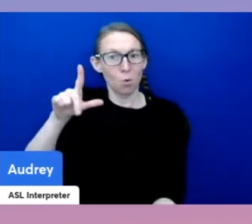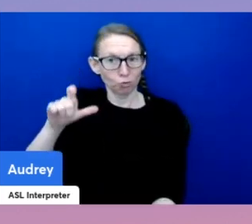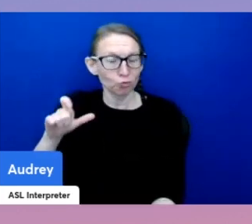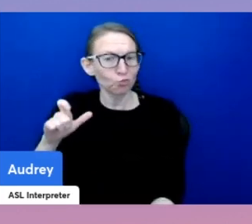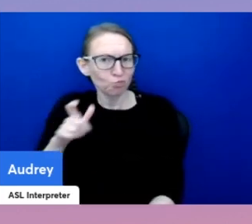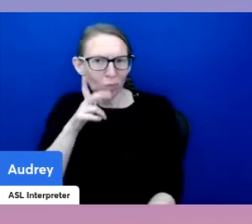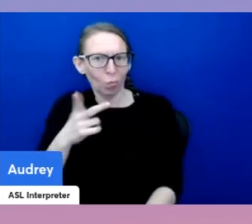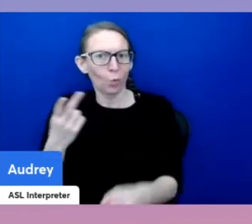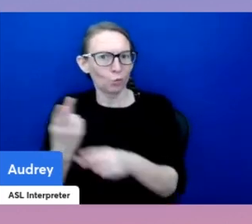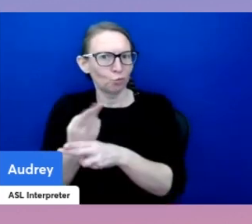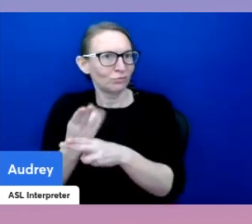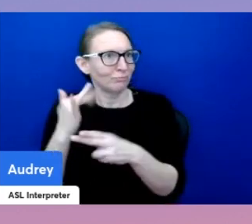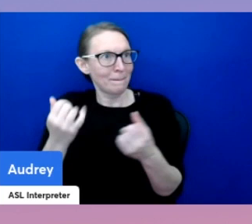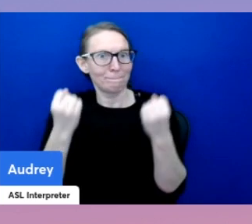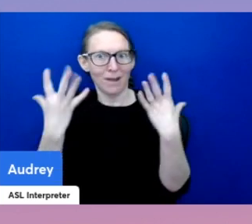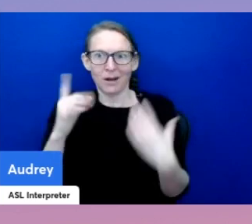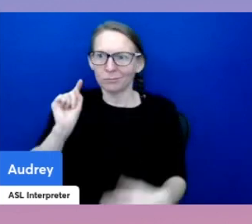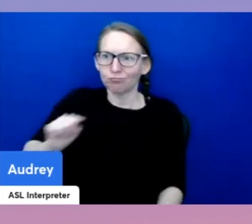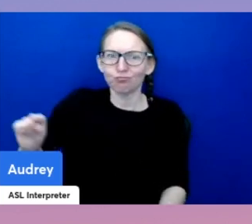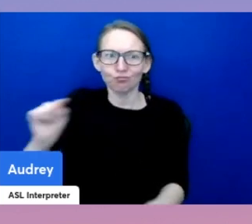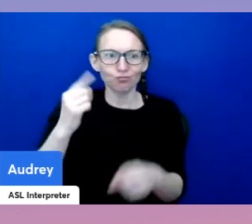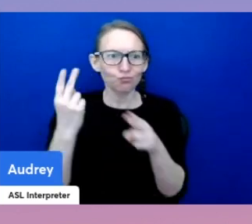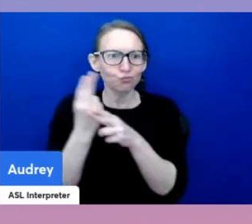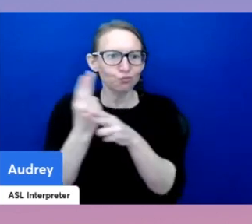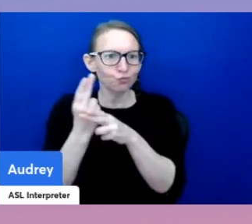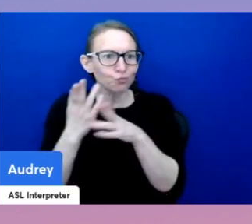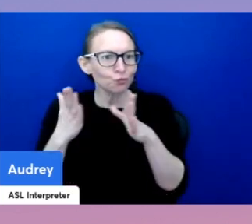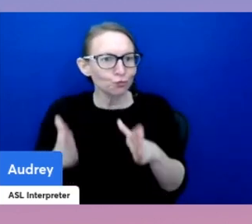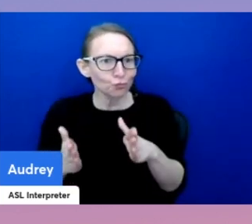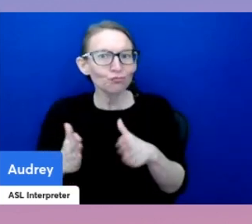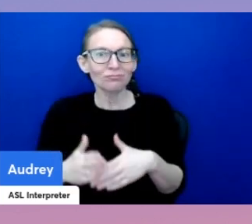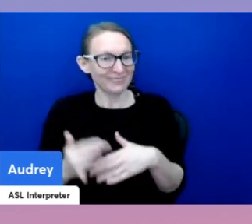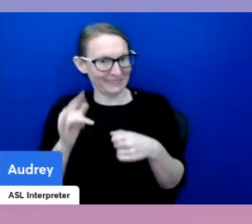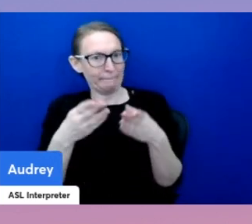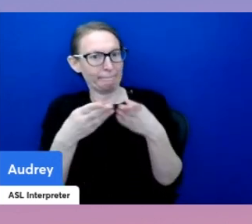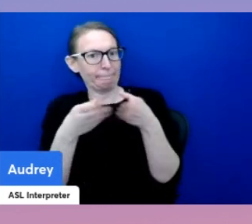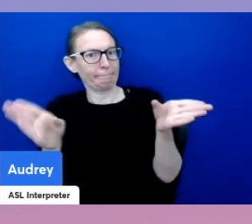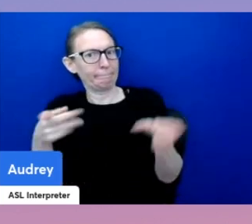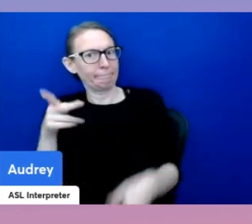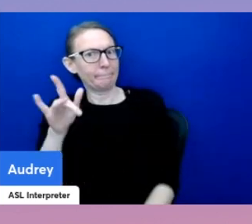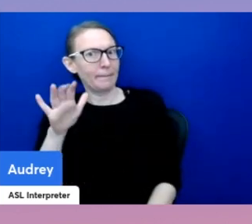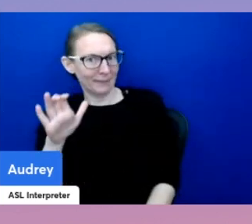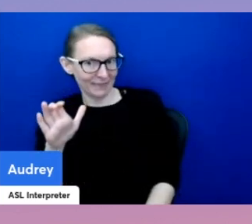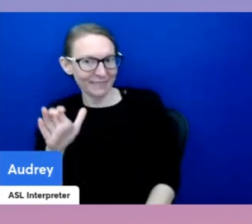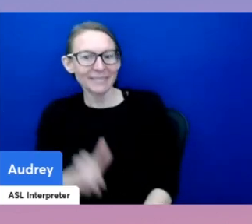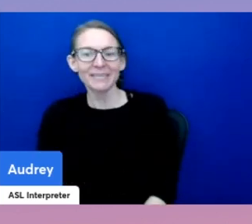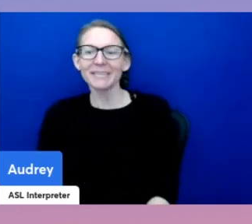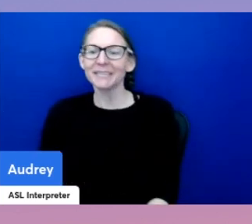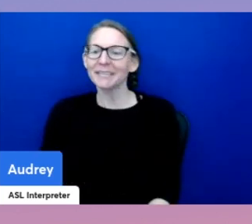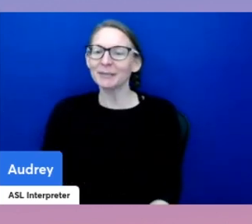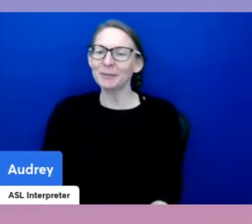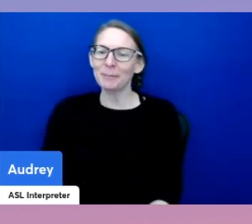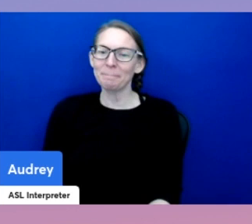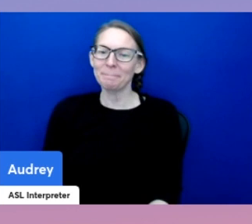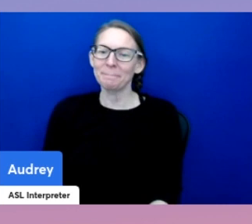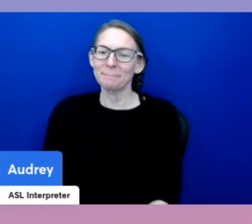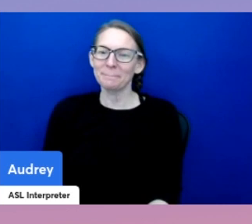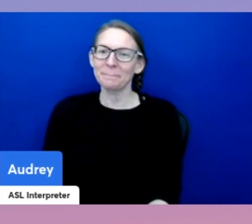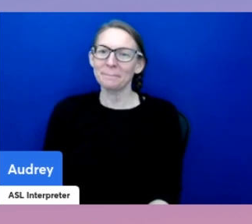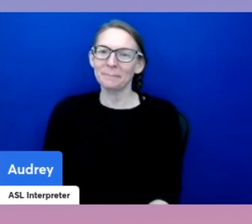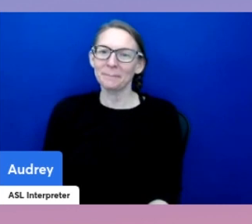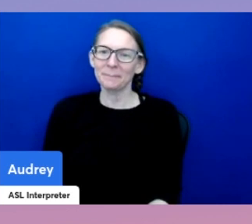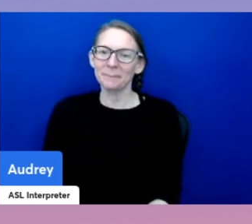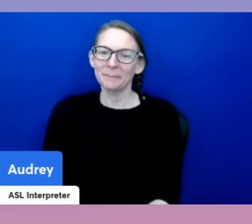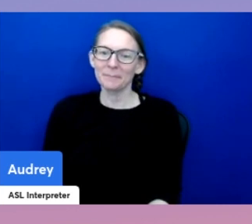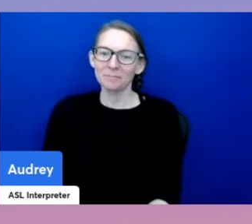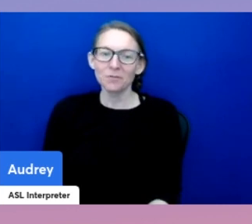by many users. It's public. So I believe more